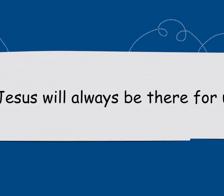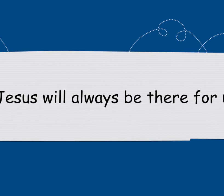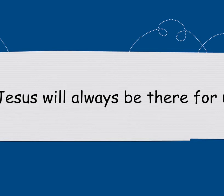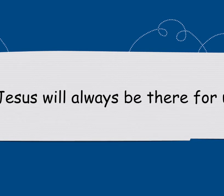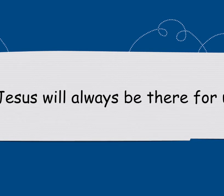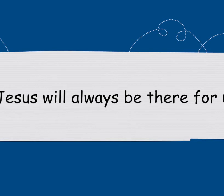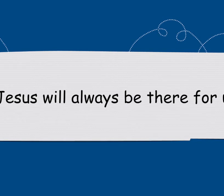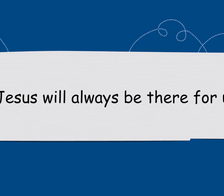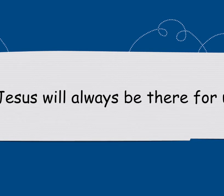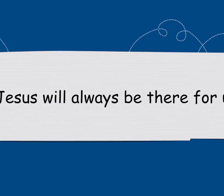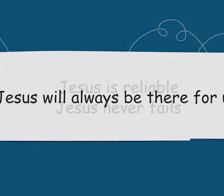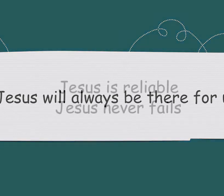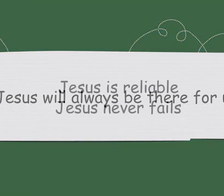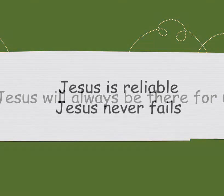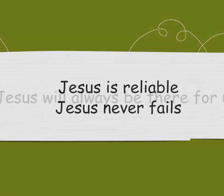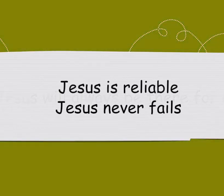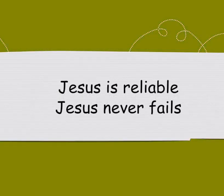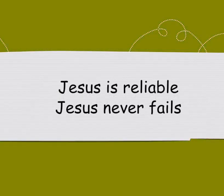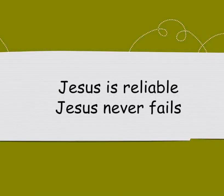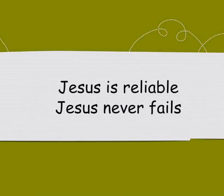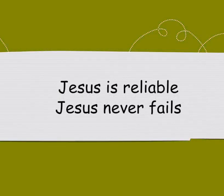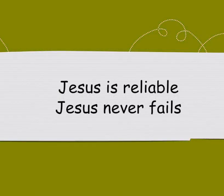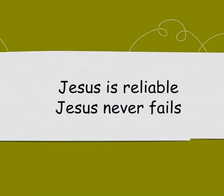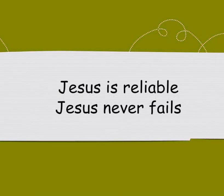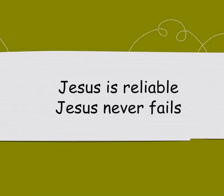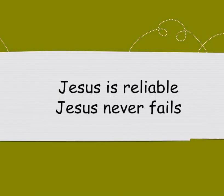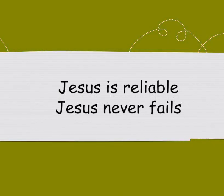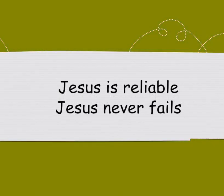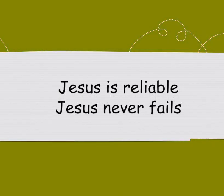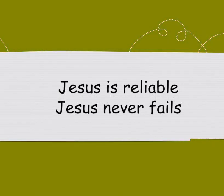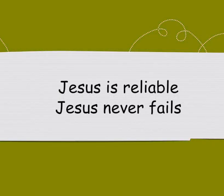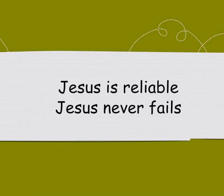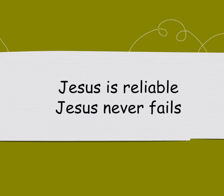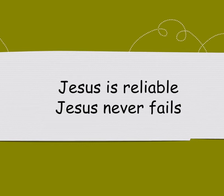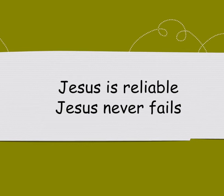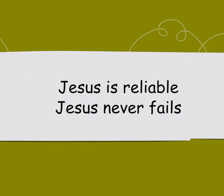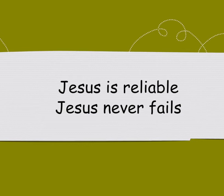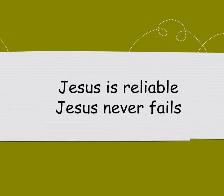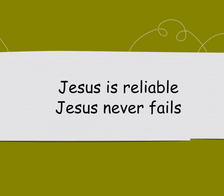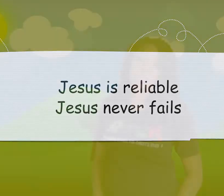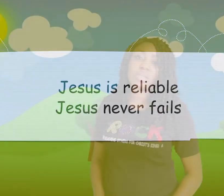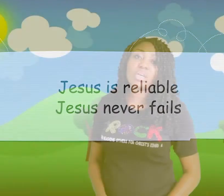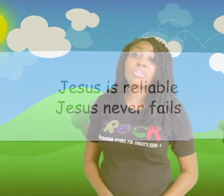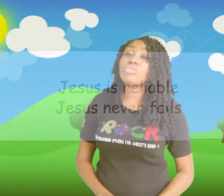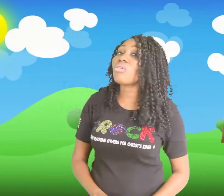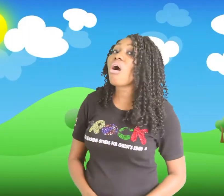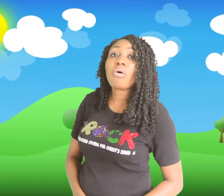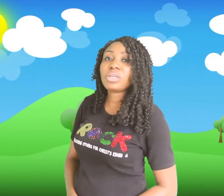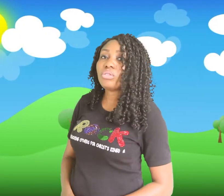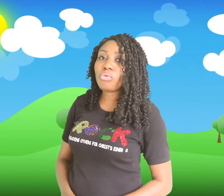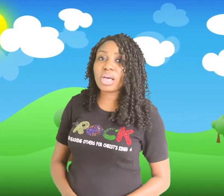trustworthy. Jesus is reliable. Jesus never fails. Amazing truths of God. You